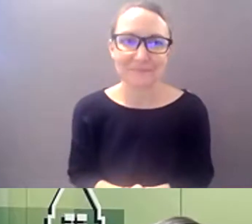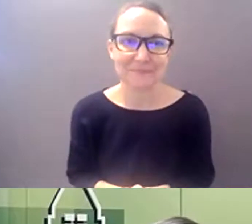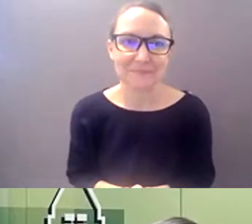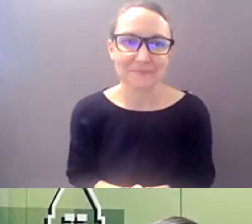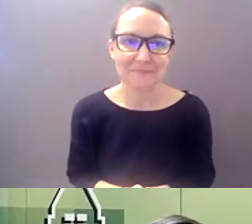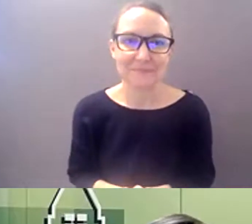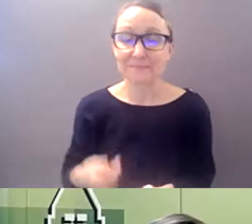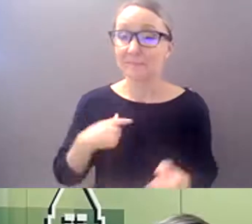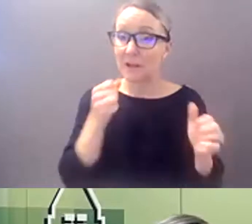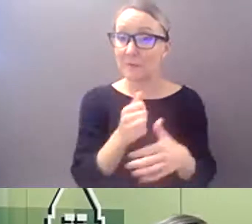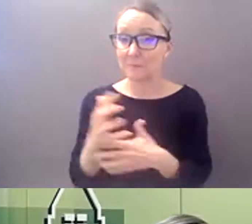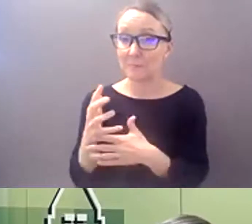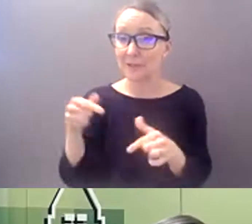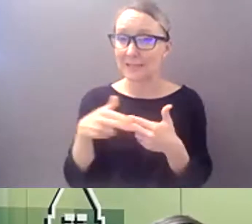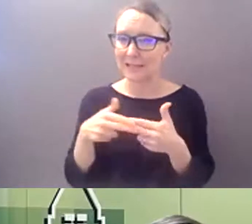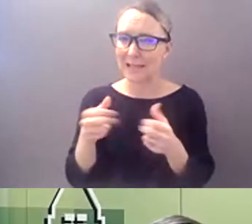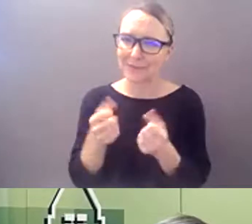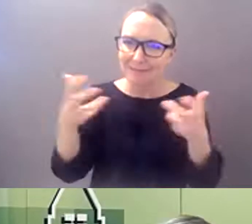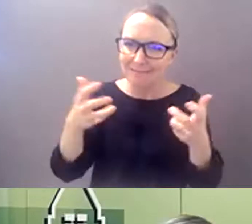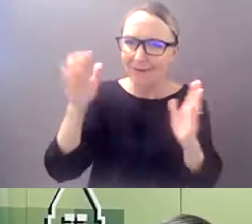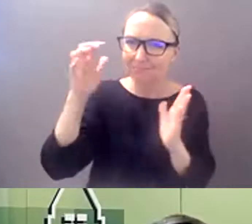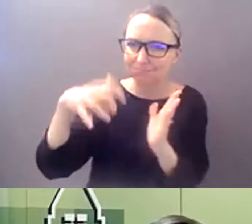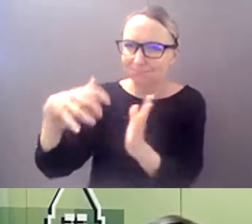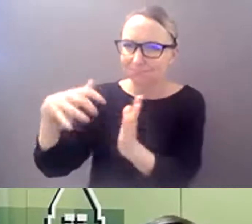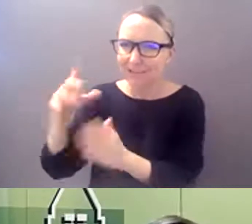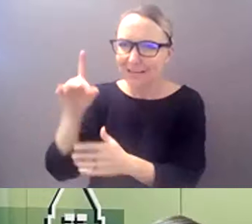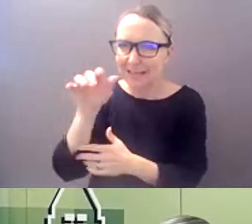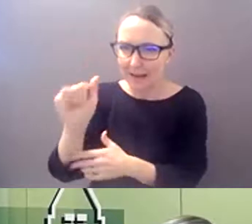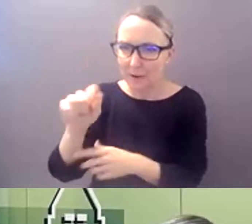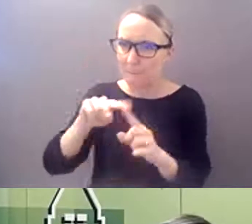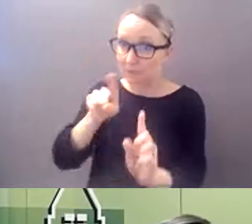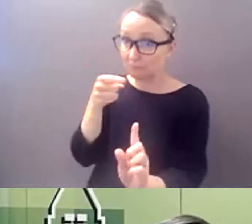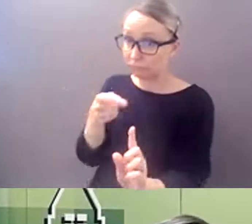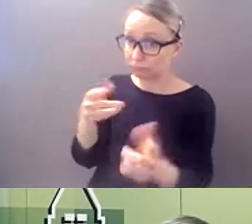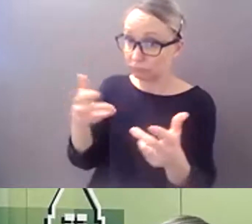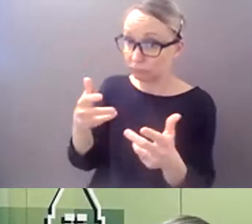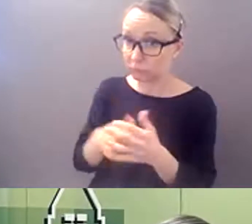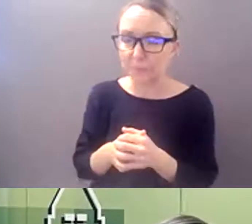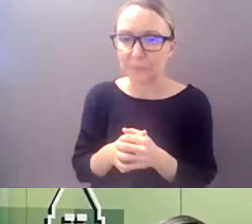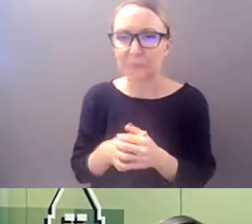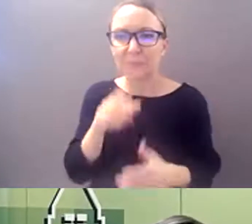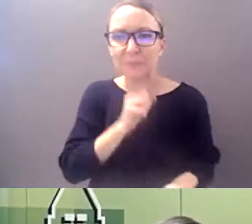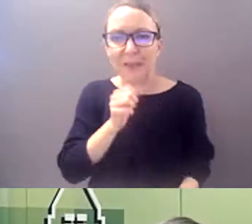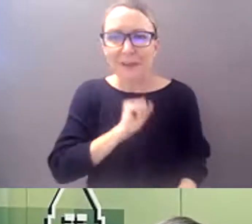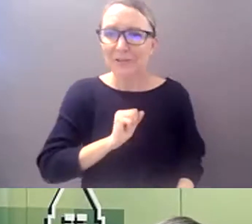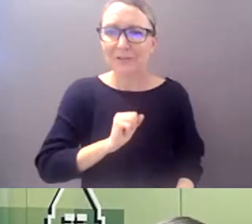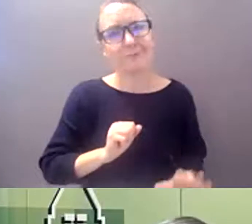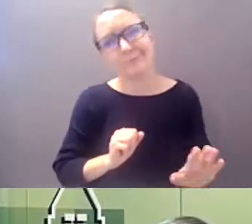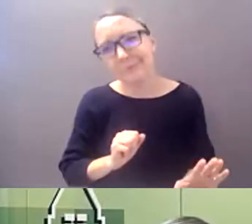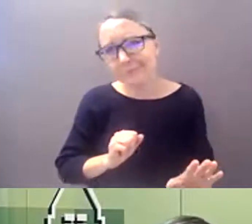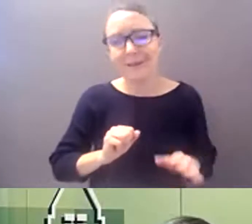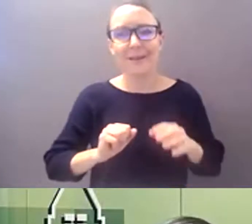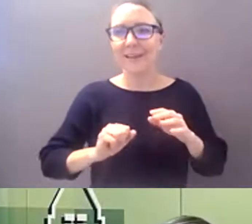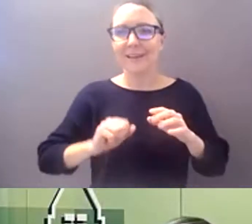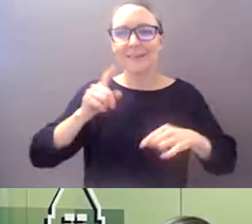I prepared a slide with lots of data, but the one thing to keep in mind is that aging is a dynamic process and that